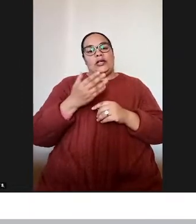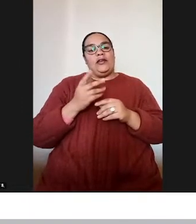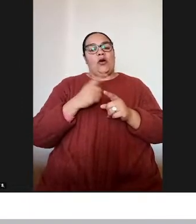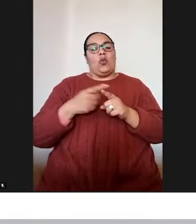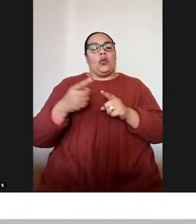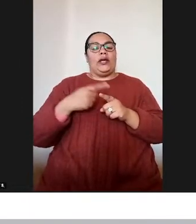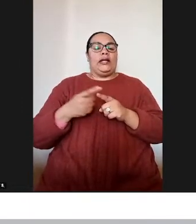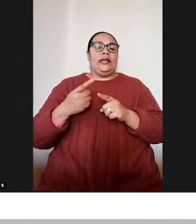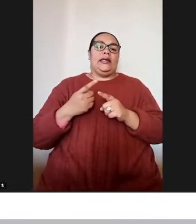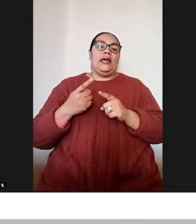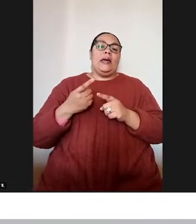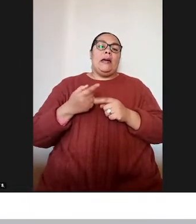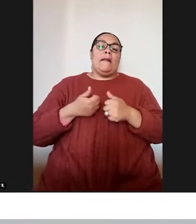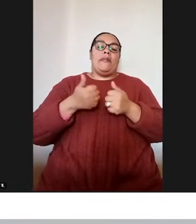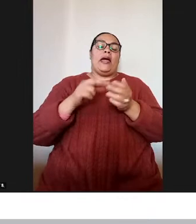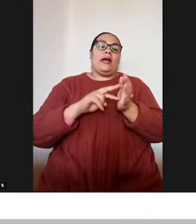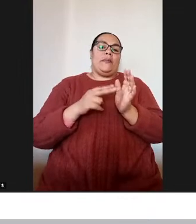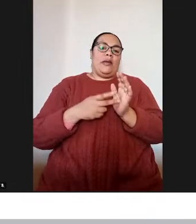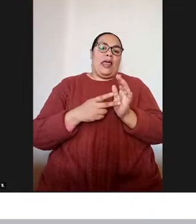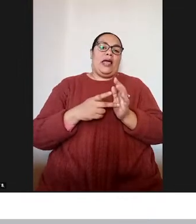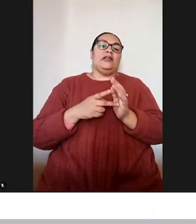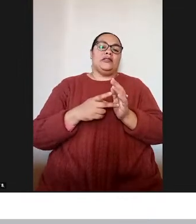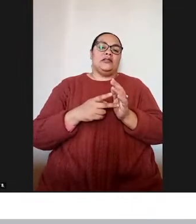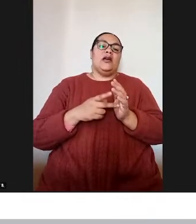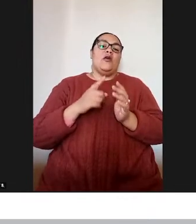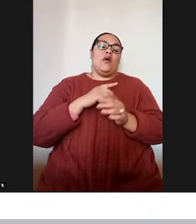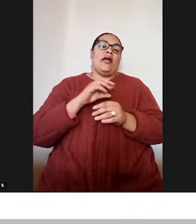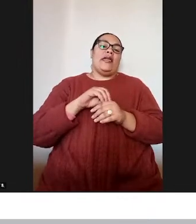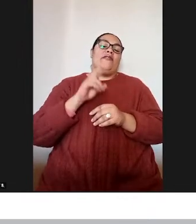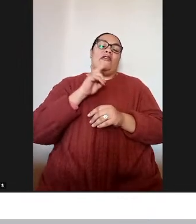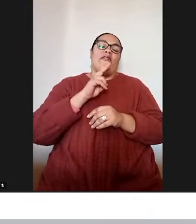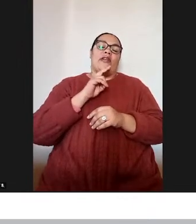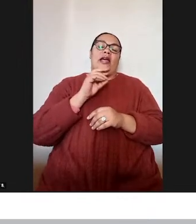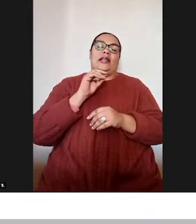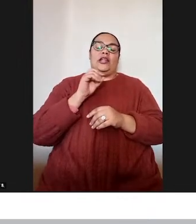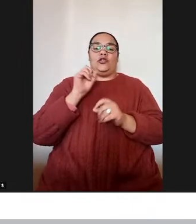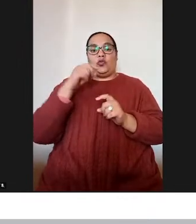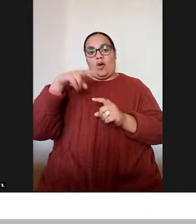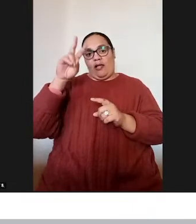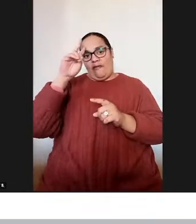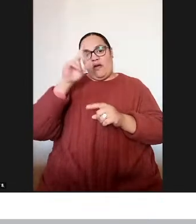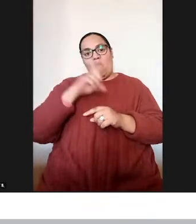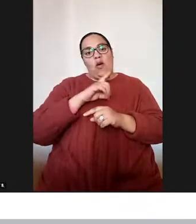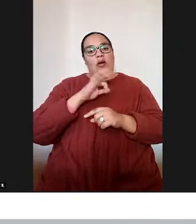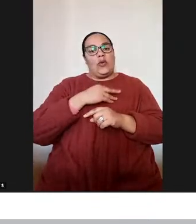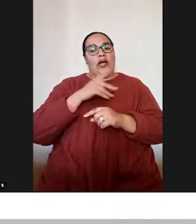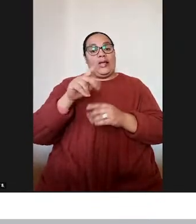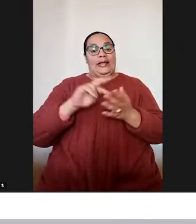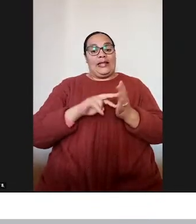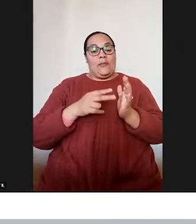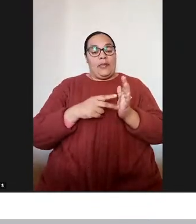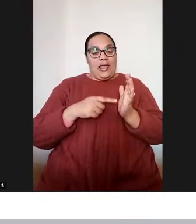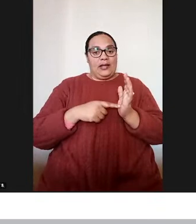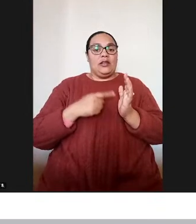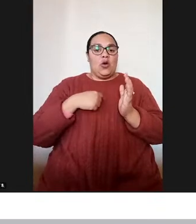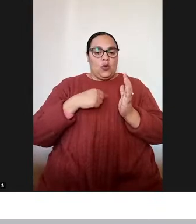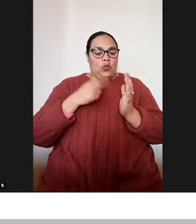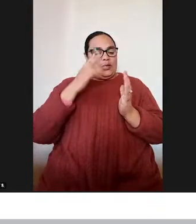work plans to the Sergeant at Arms every Friday at 12. In terms of that plans, then we did